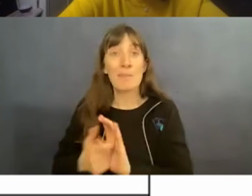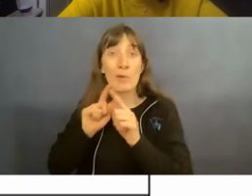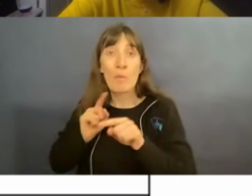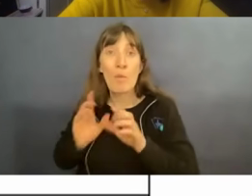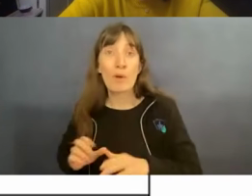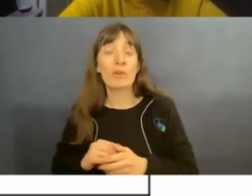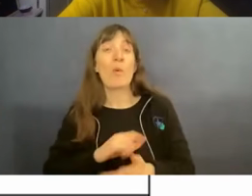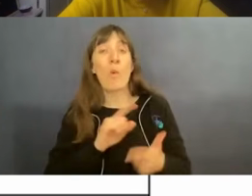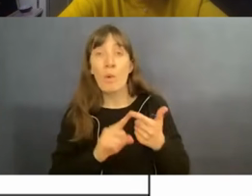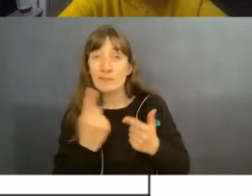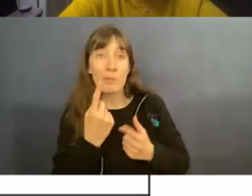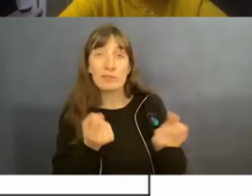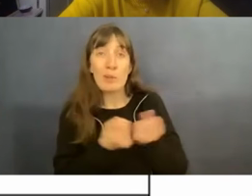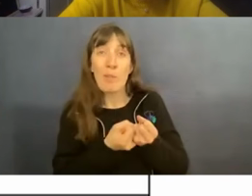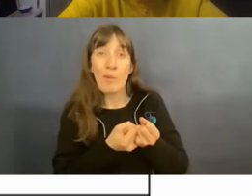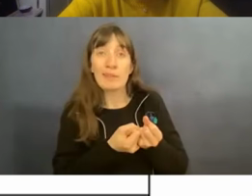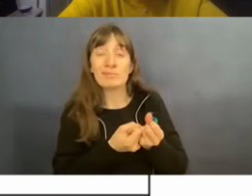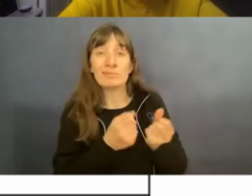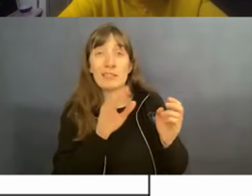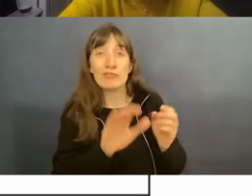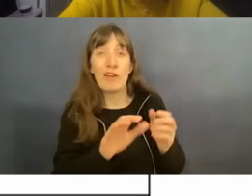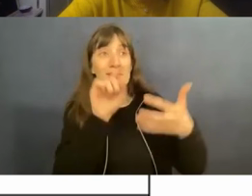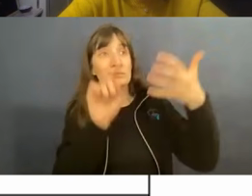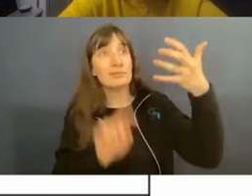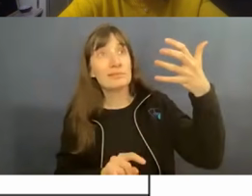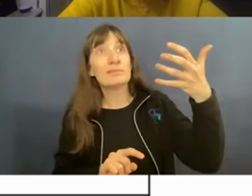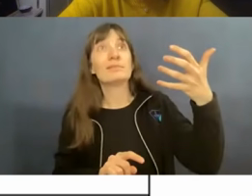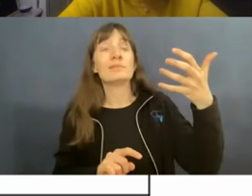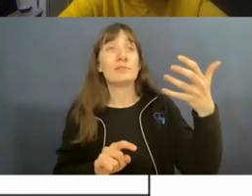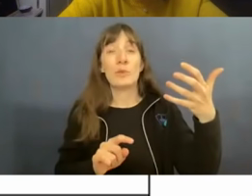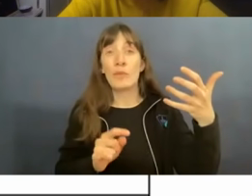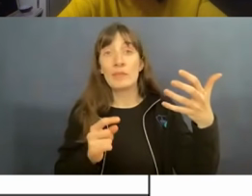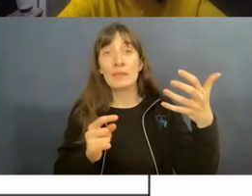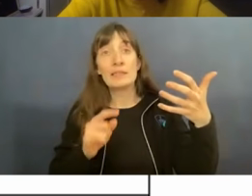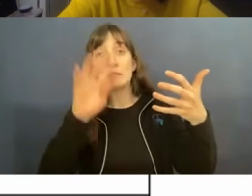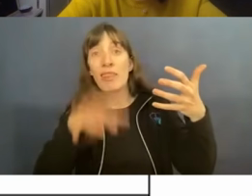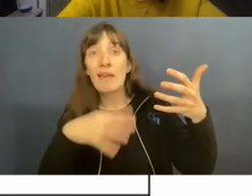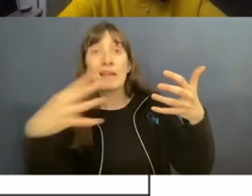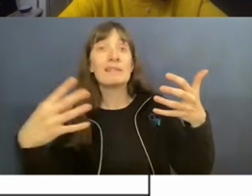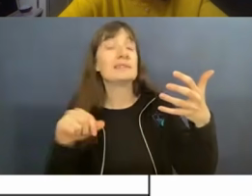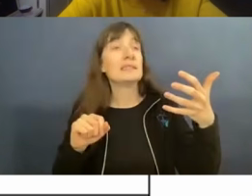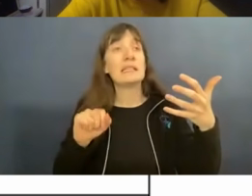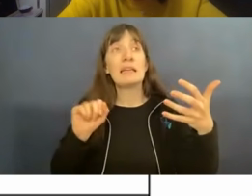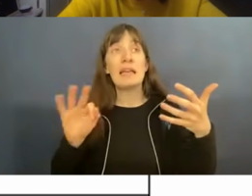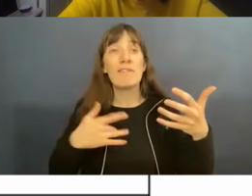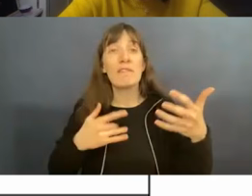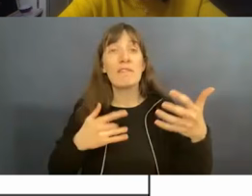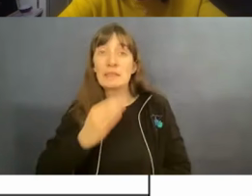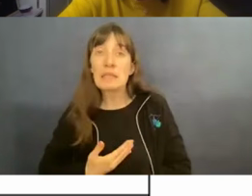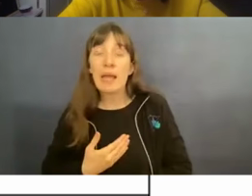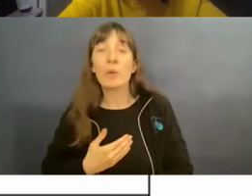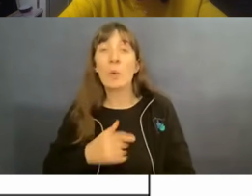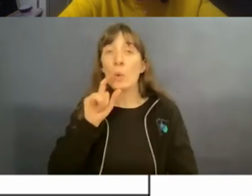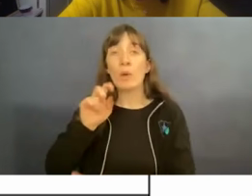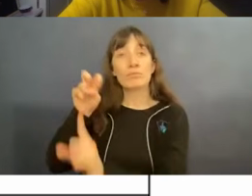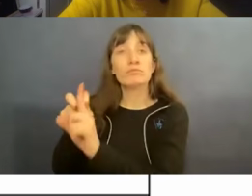of like, what do you think, feel, and act within all of these different things? When you're feeling upset, what you can talk to, where can you